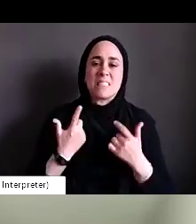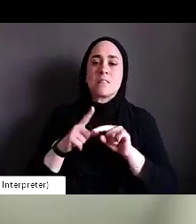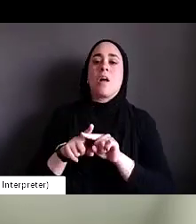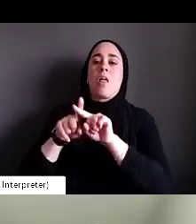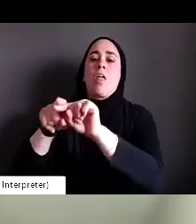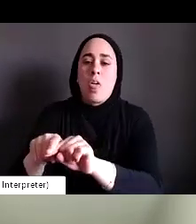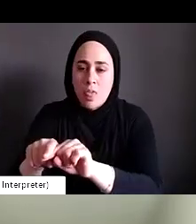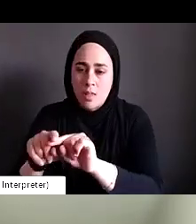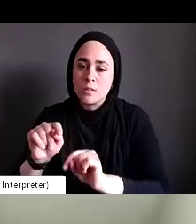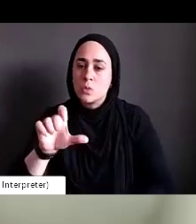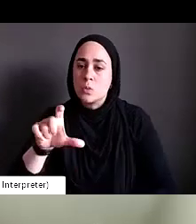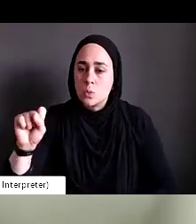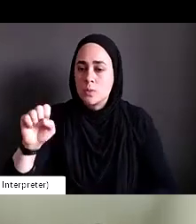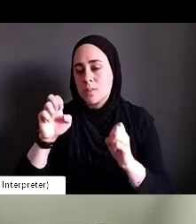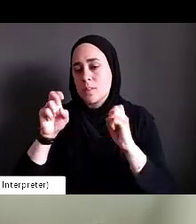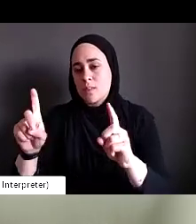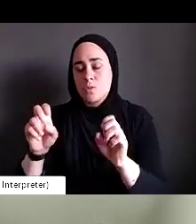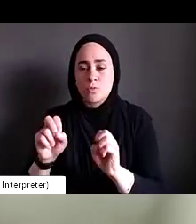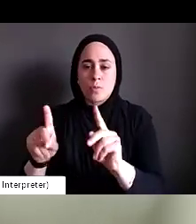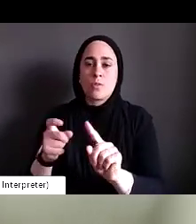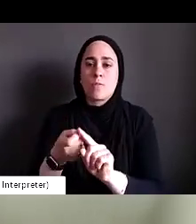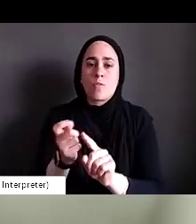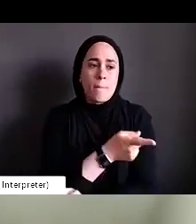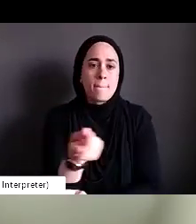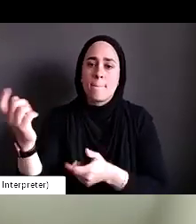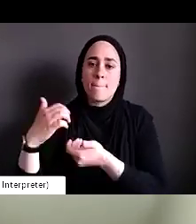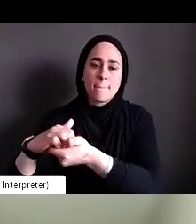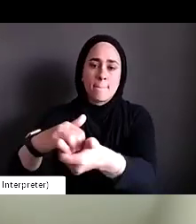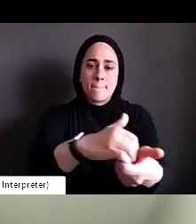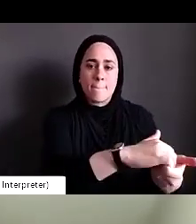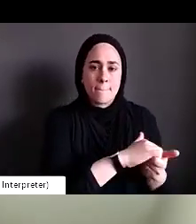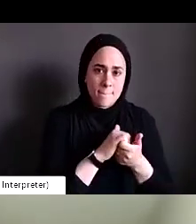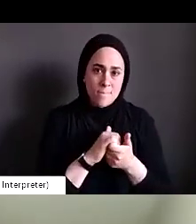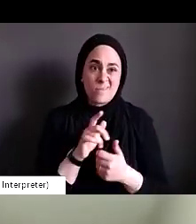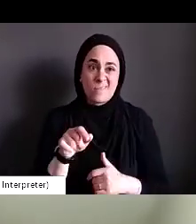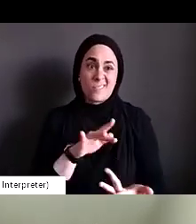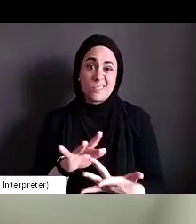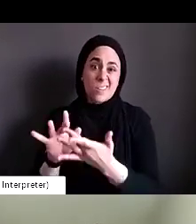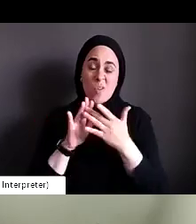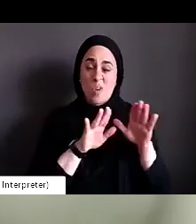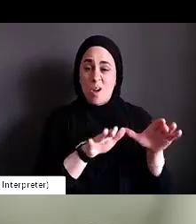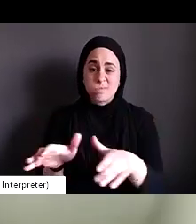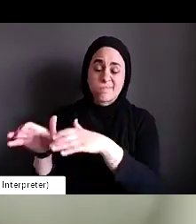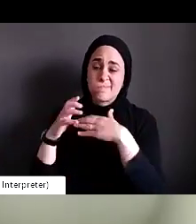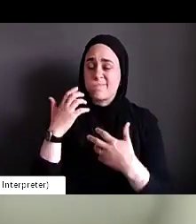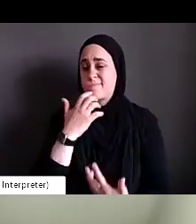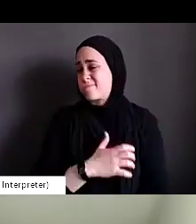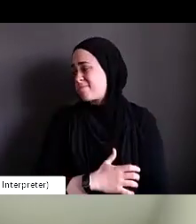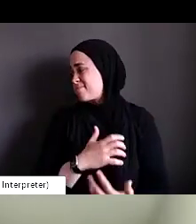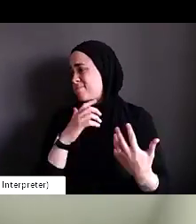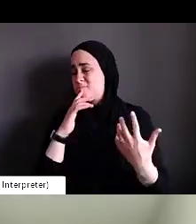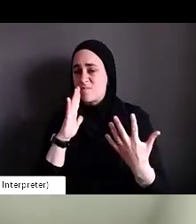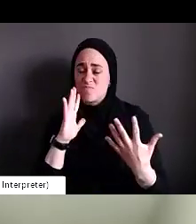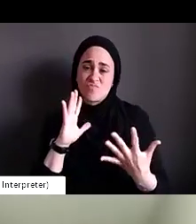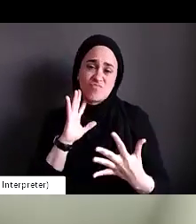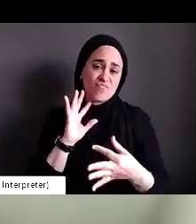educational opportunities that are being provided by our partners. And so this network is a lifeblood really